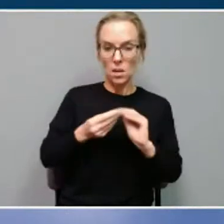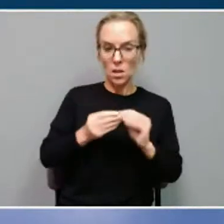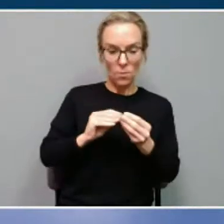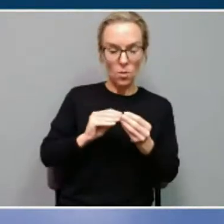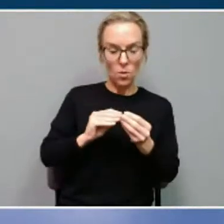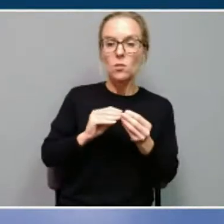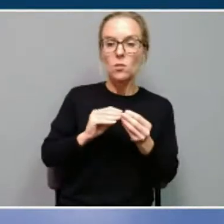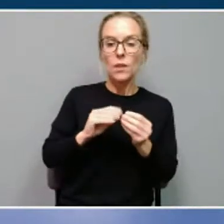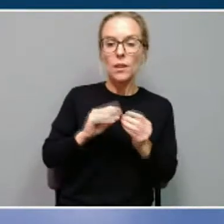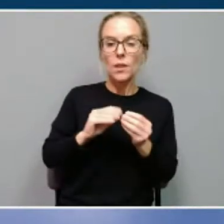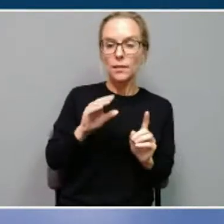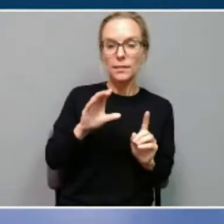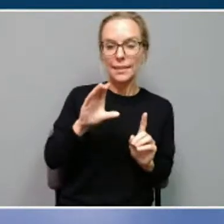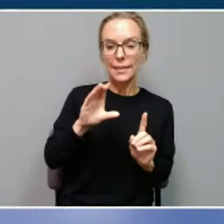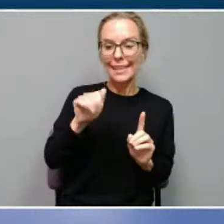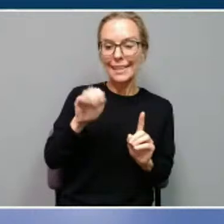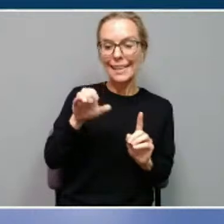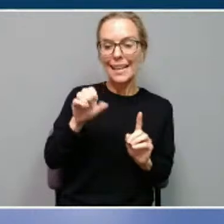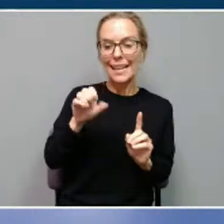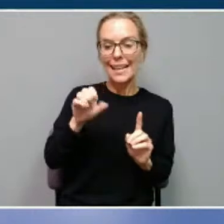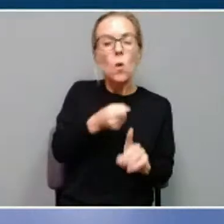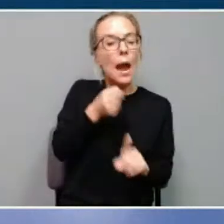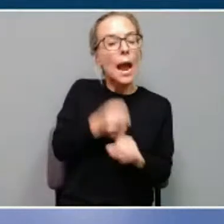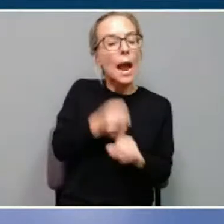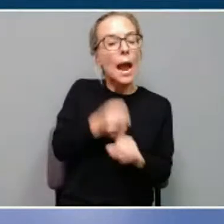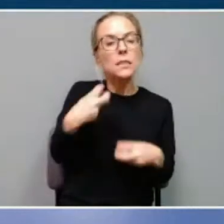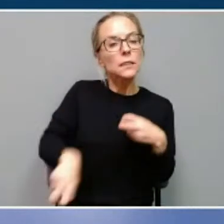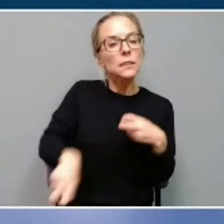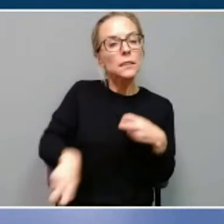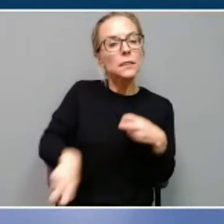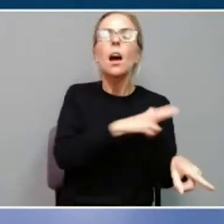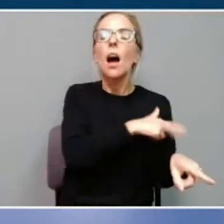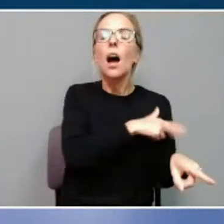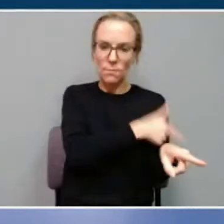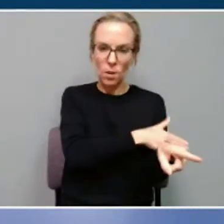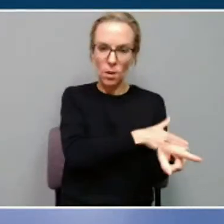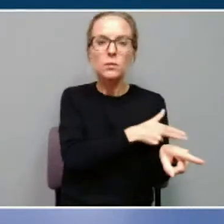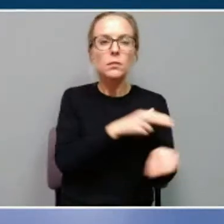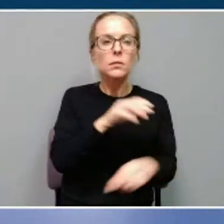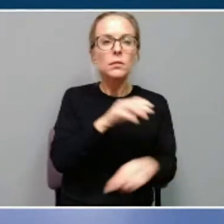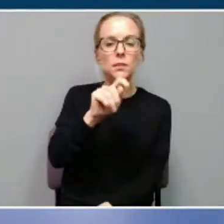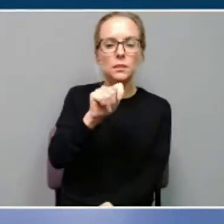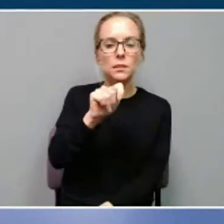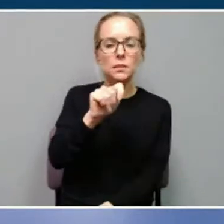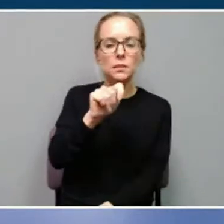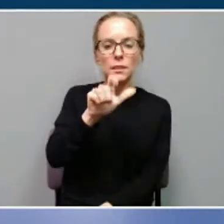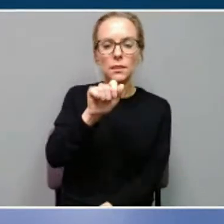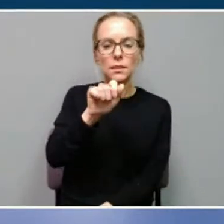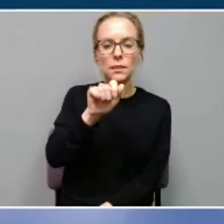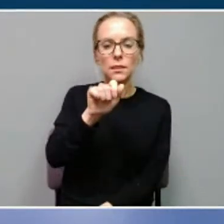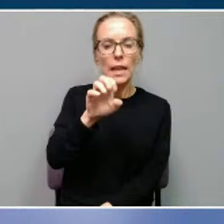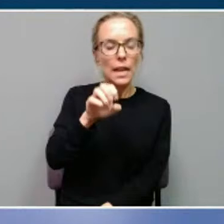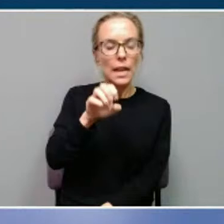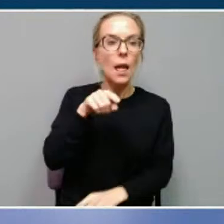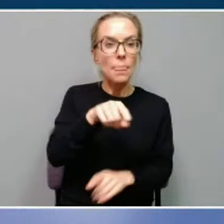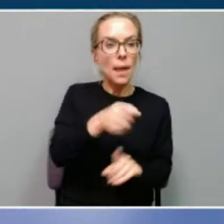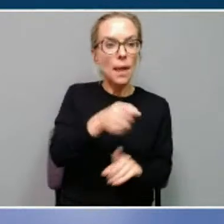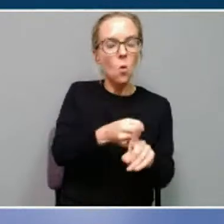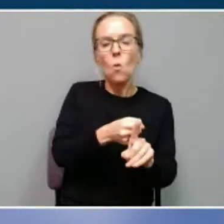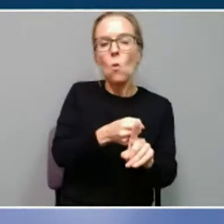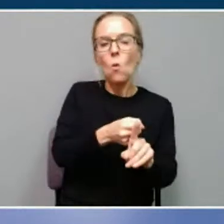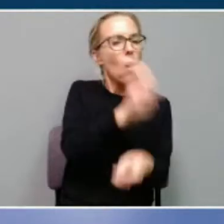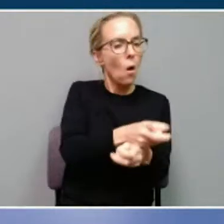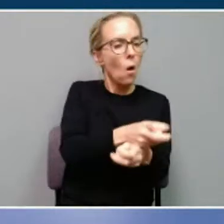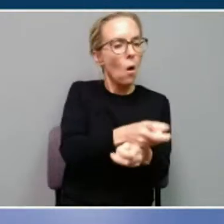our hospitals. St. Clair being one of the hardest hit. We'll talk